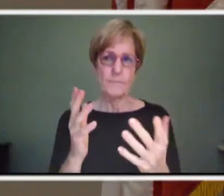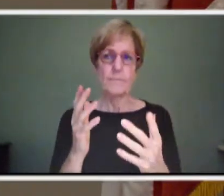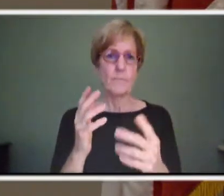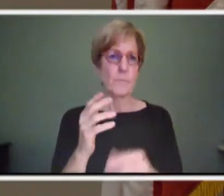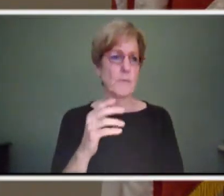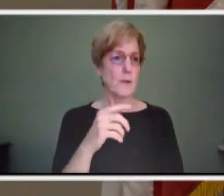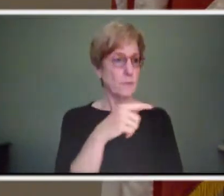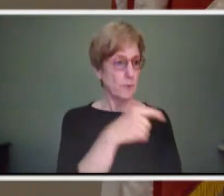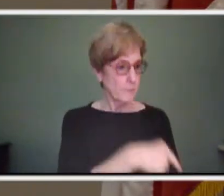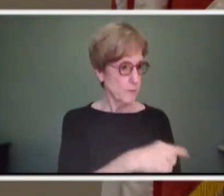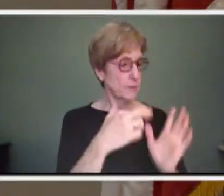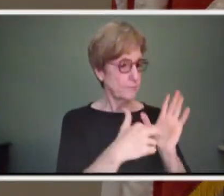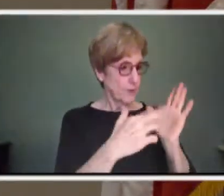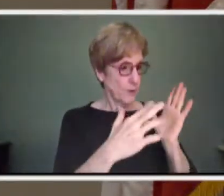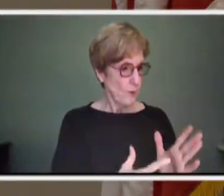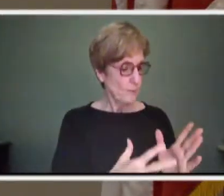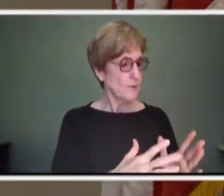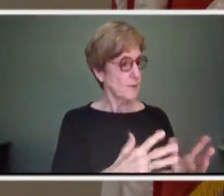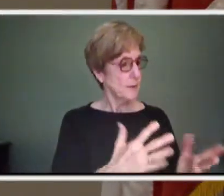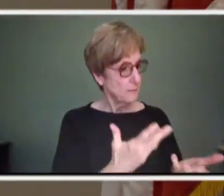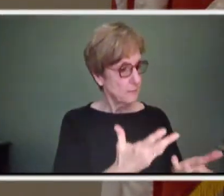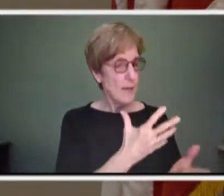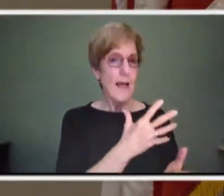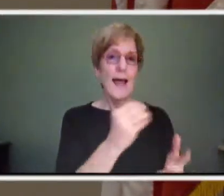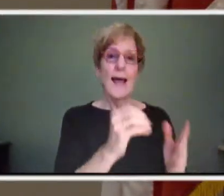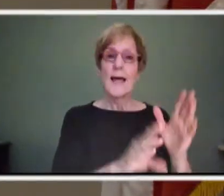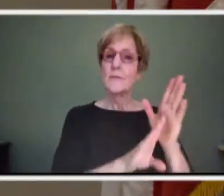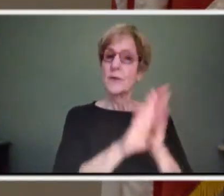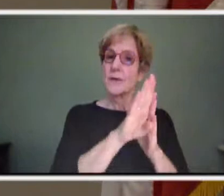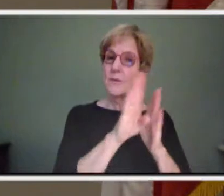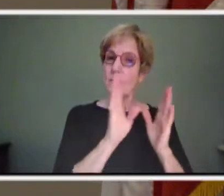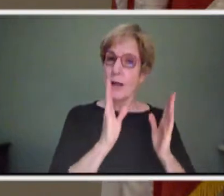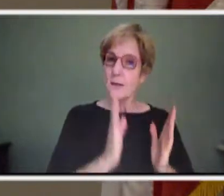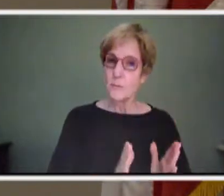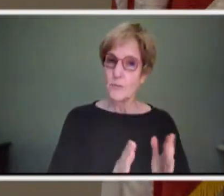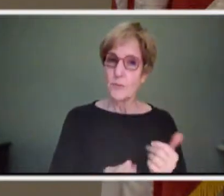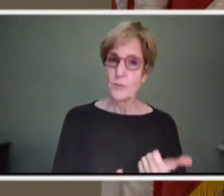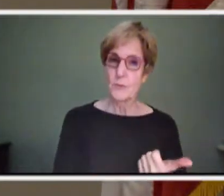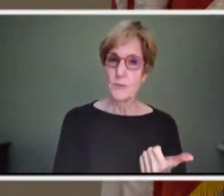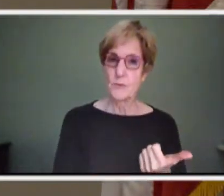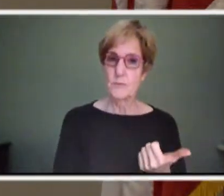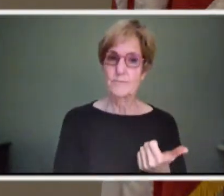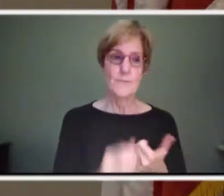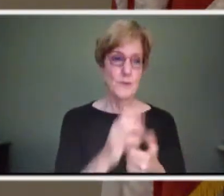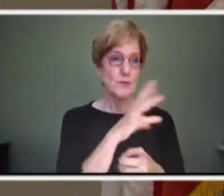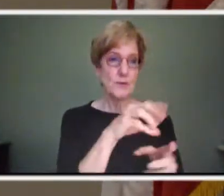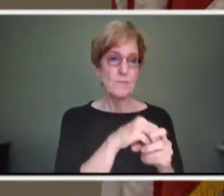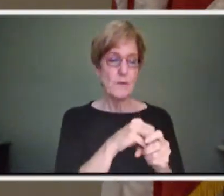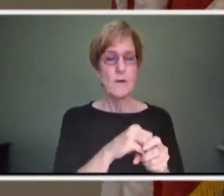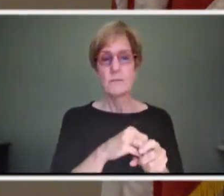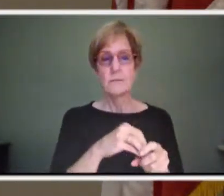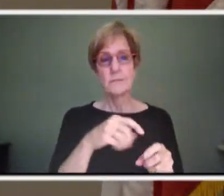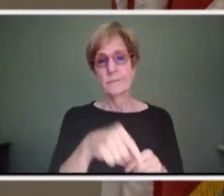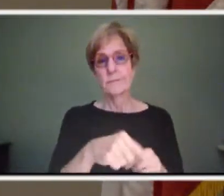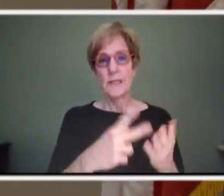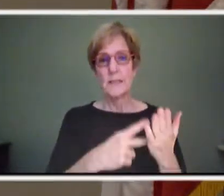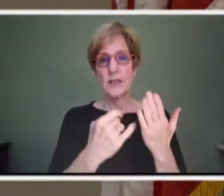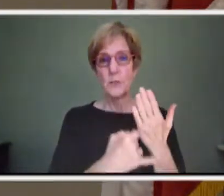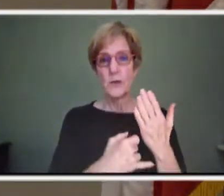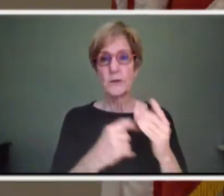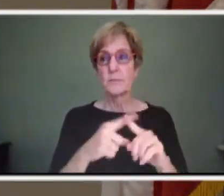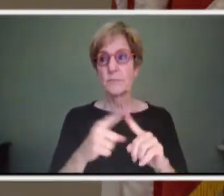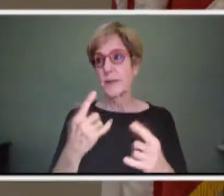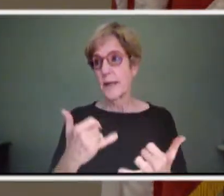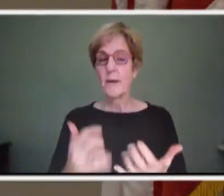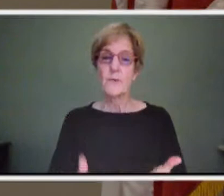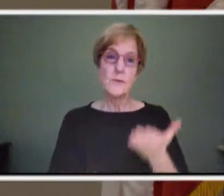her and even the developer who is involved in this project. But we do have a motion on the floor